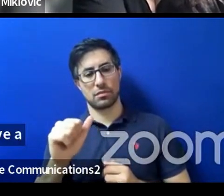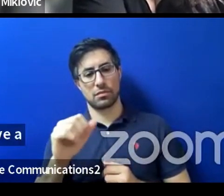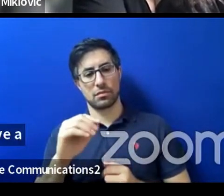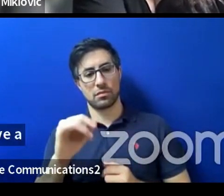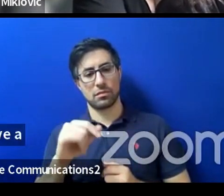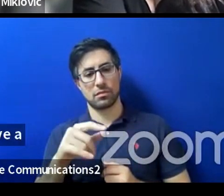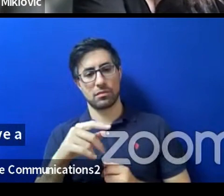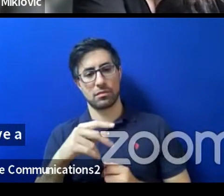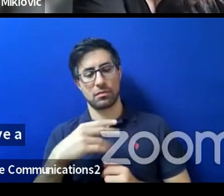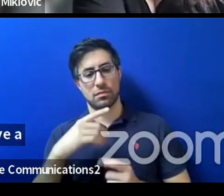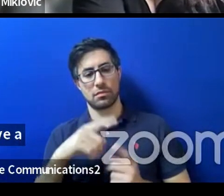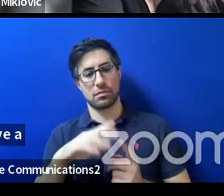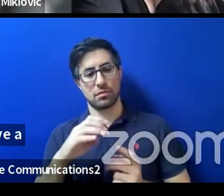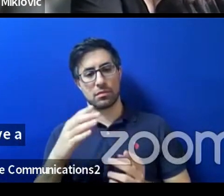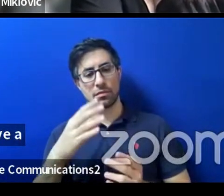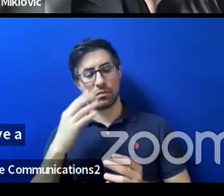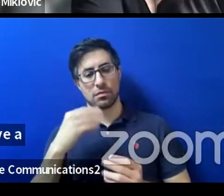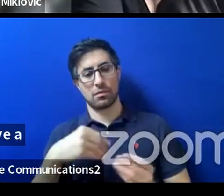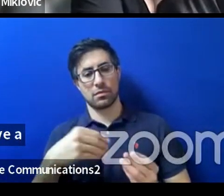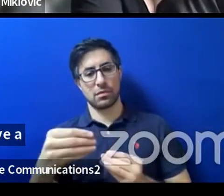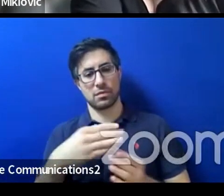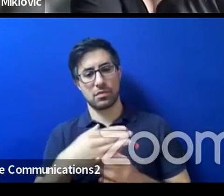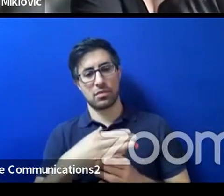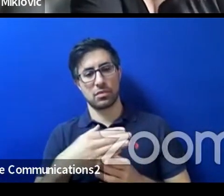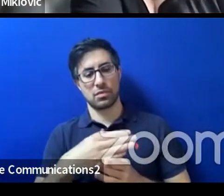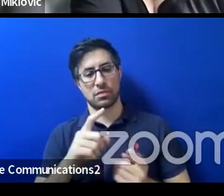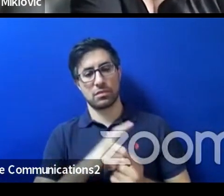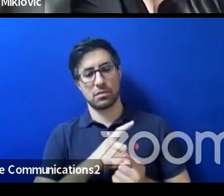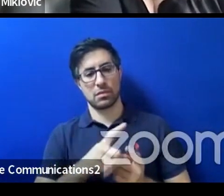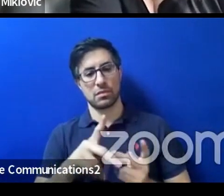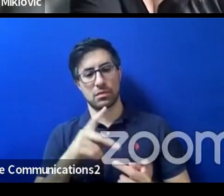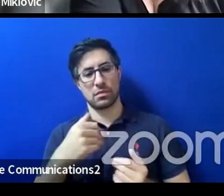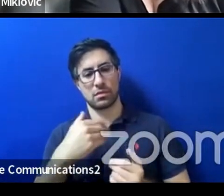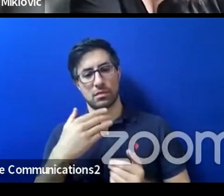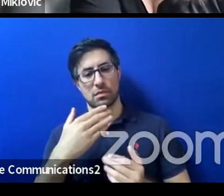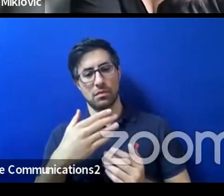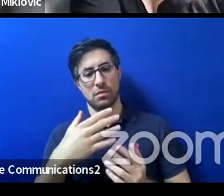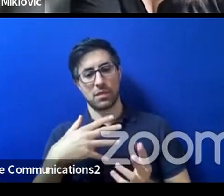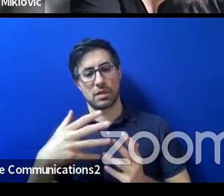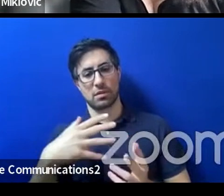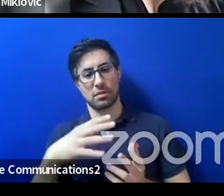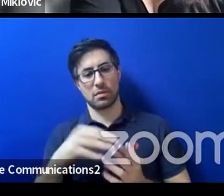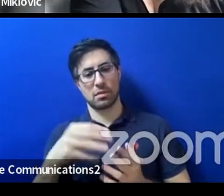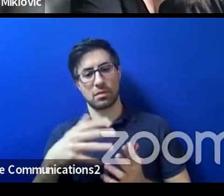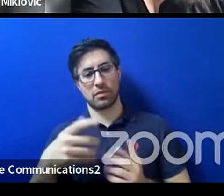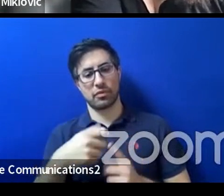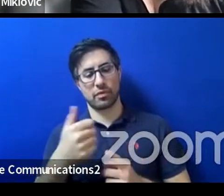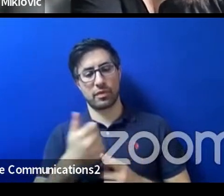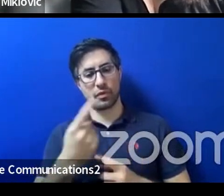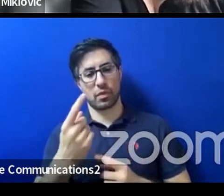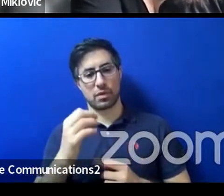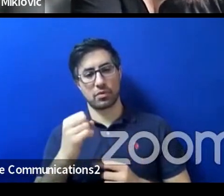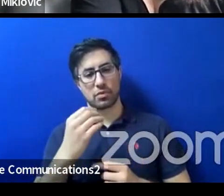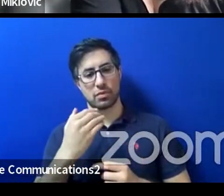this meeting and share some experiences and meet new people and just have a good vibe and yeah, learn so much from everybody.